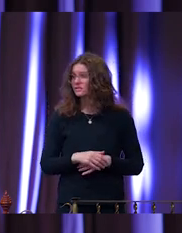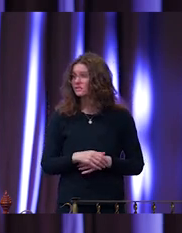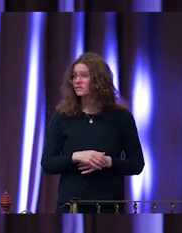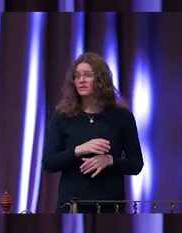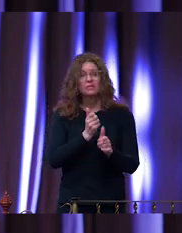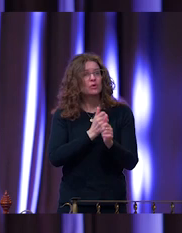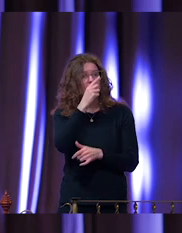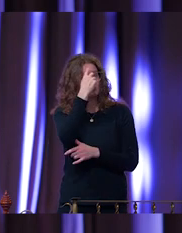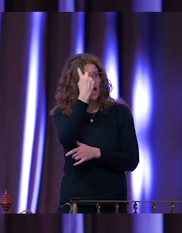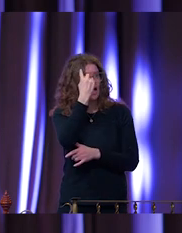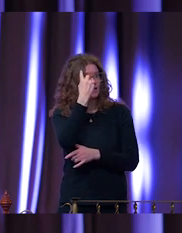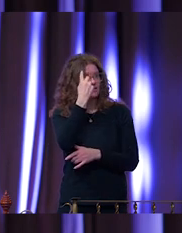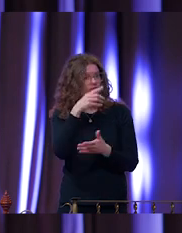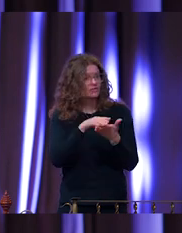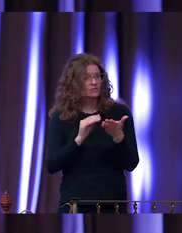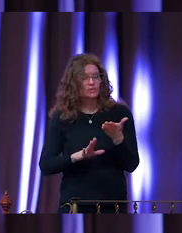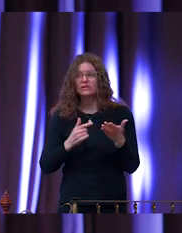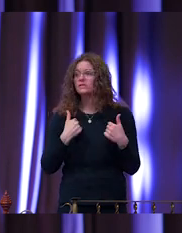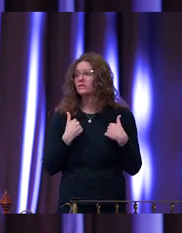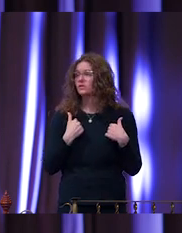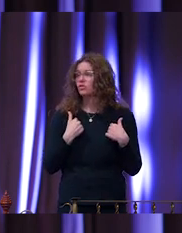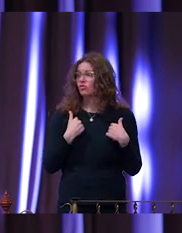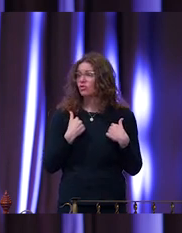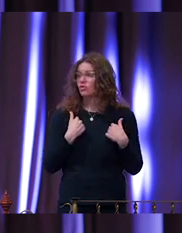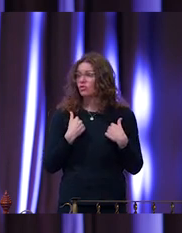blacks. So I changed my